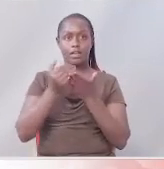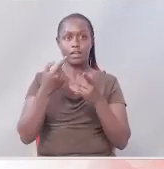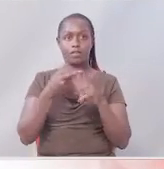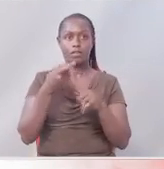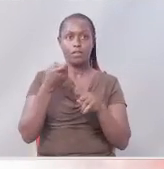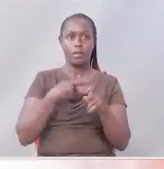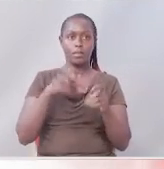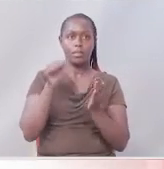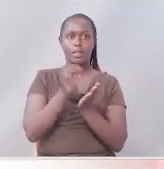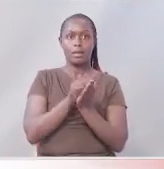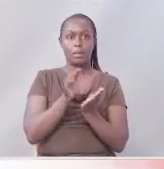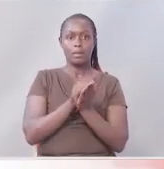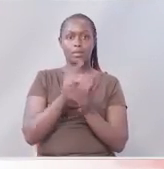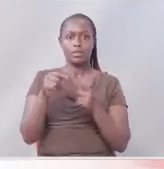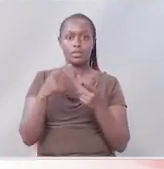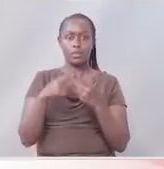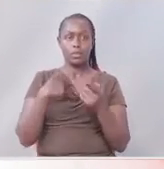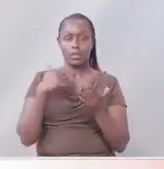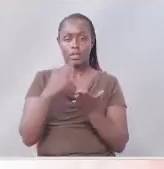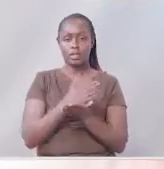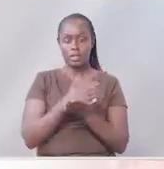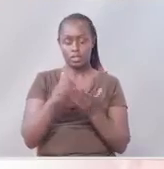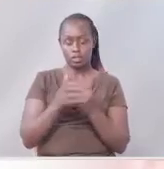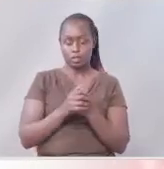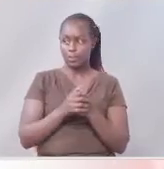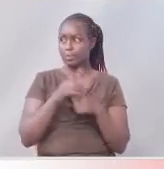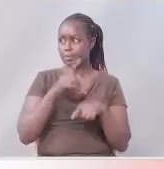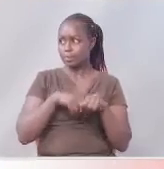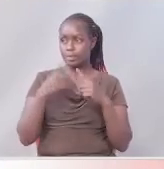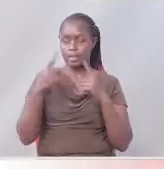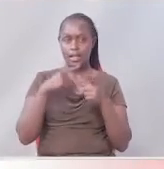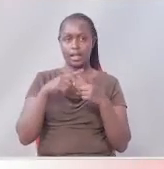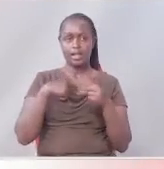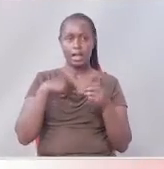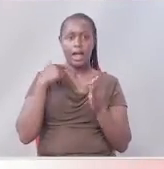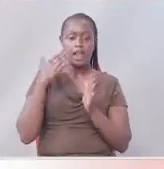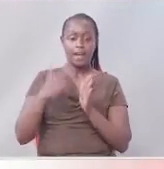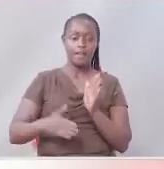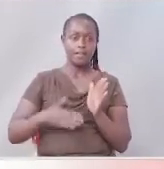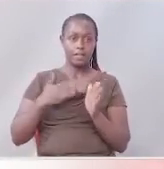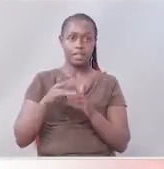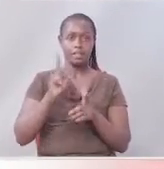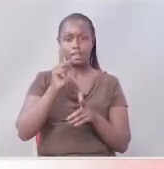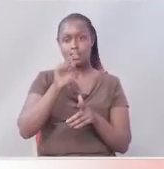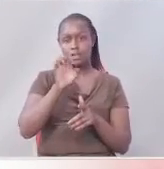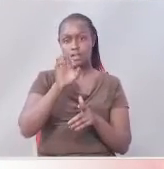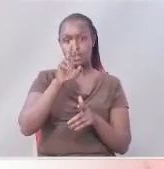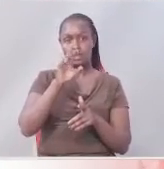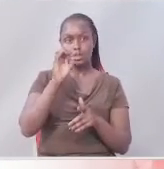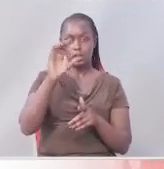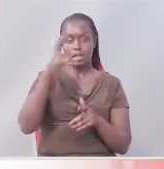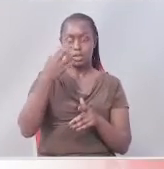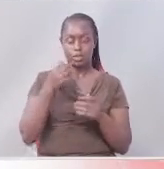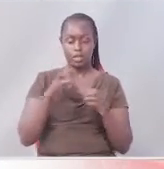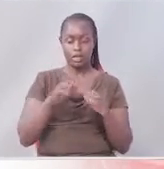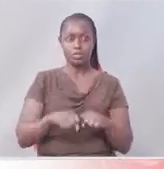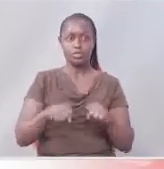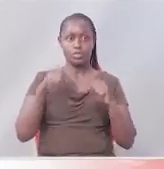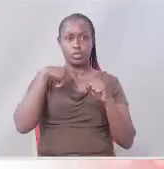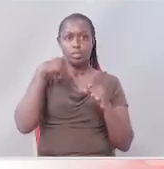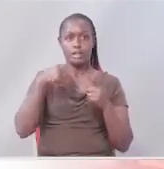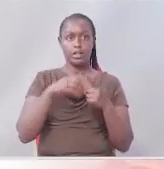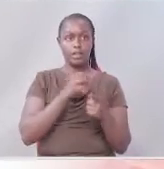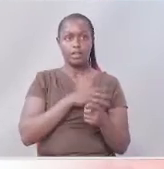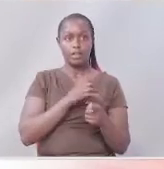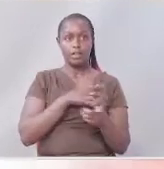to assist in settling the arrears. Speaking at the Naivasha plant, Keroche Brewers Limited CEO Tabitha Karanja expressed